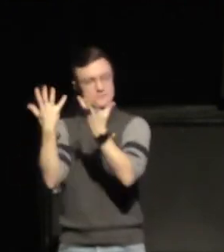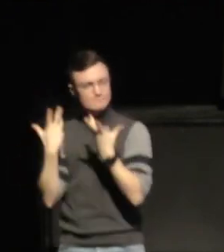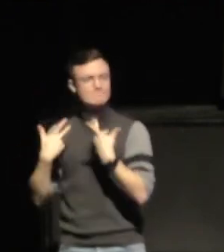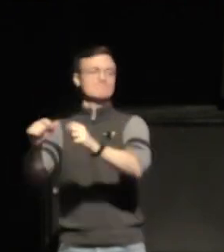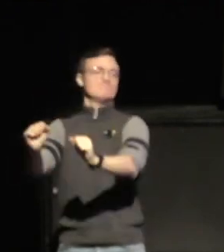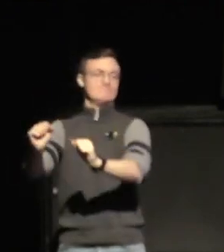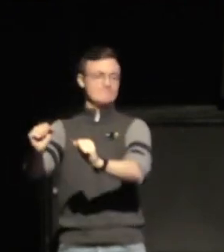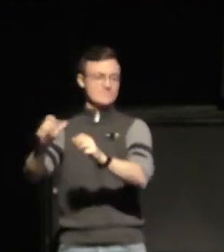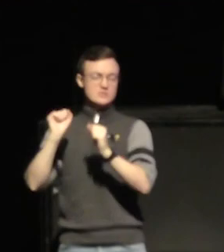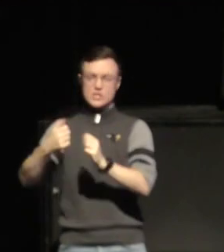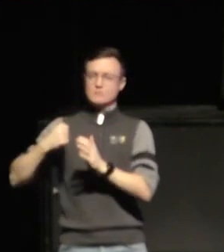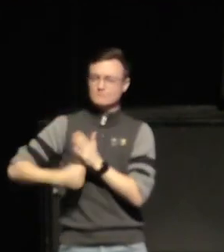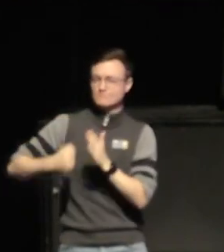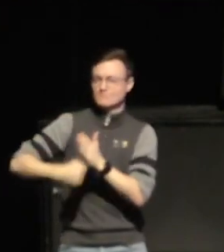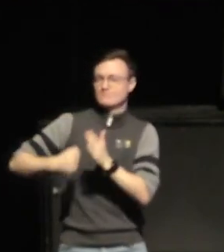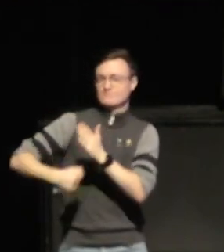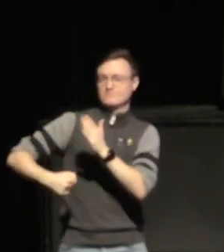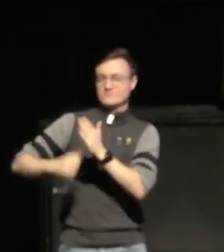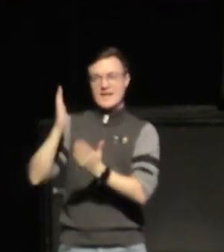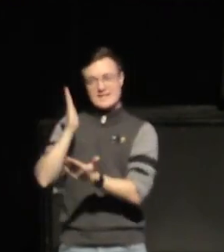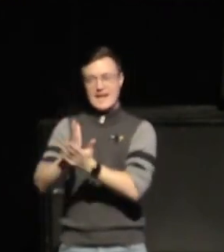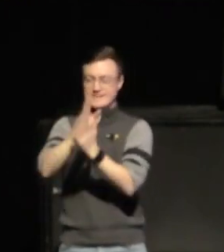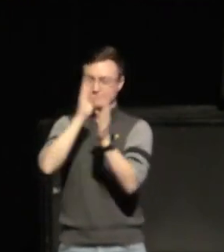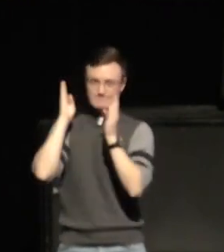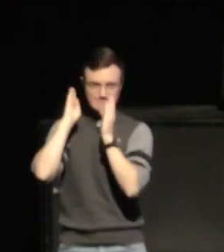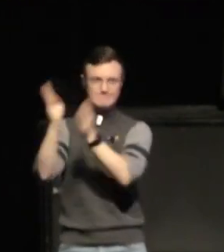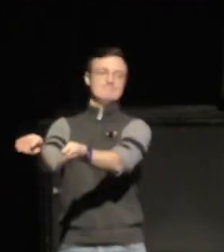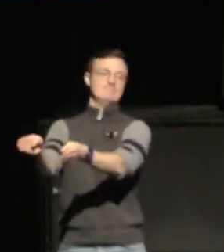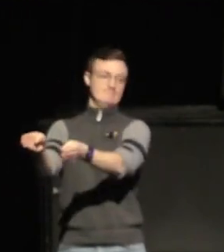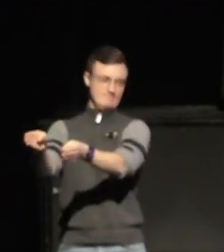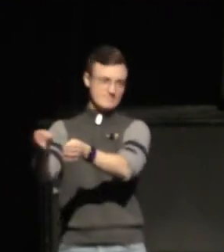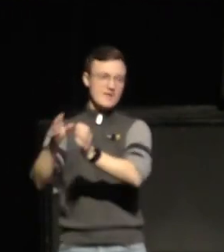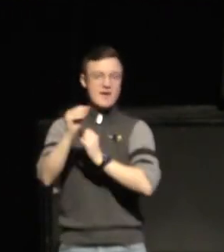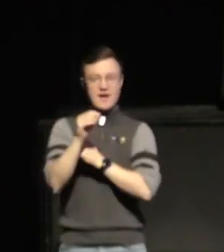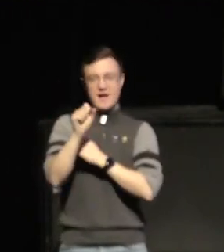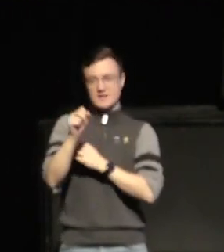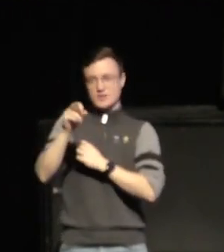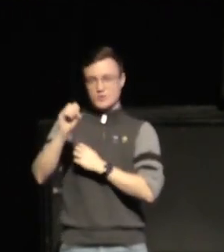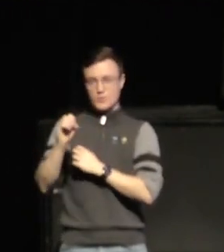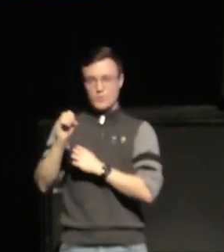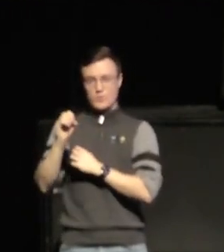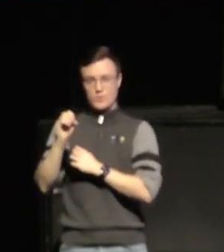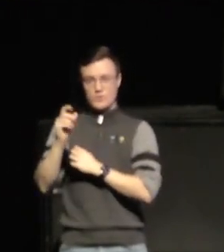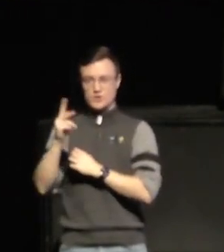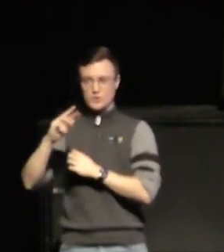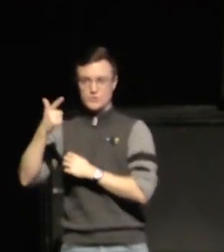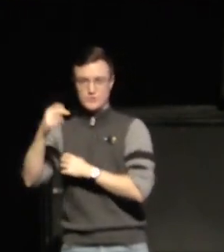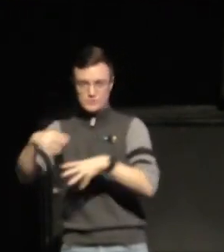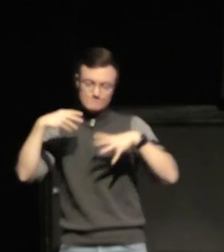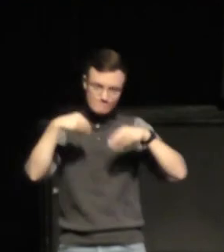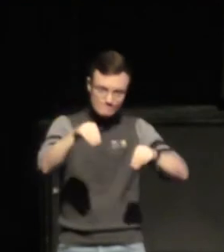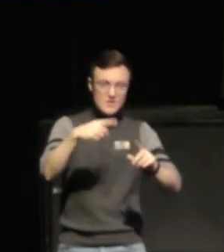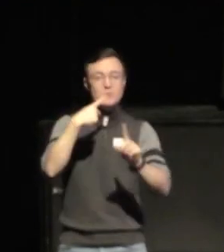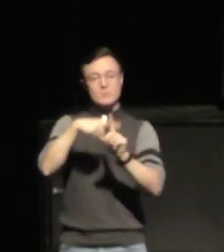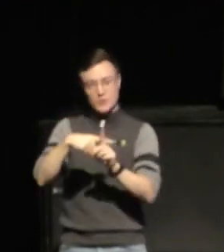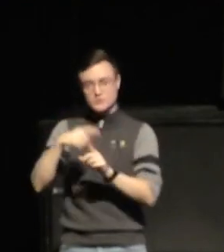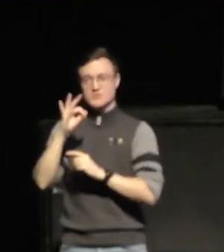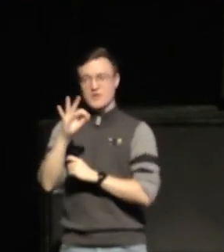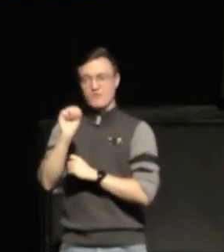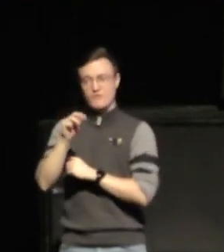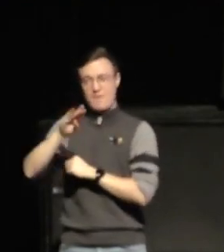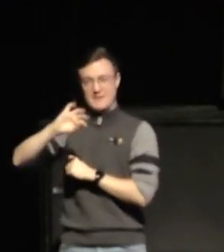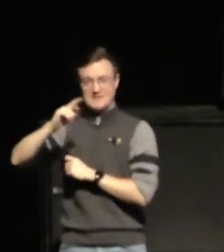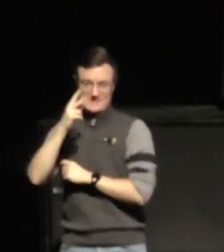commitment to push for the right things. So agroecologic farming, and also the feminist